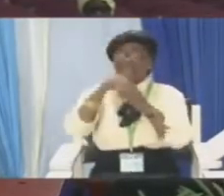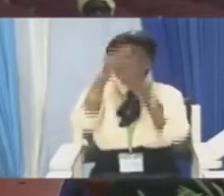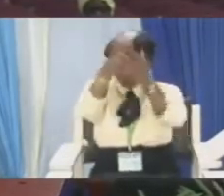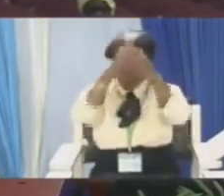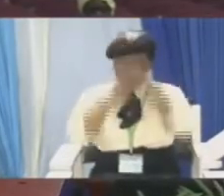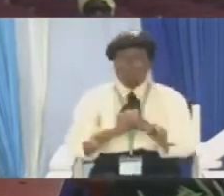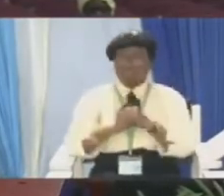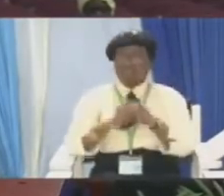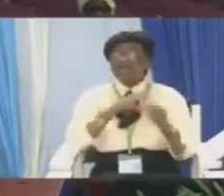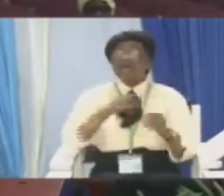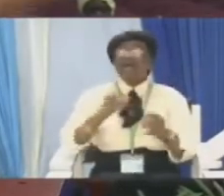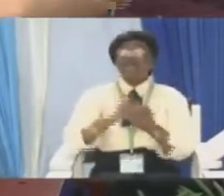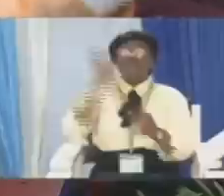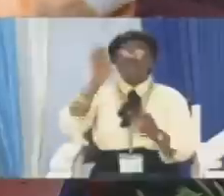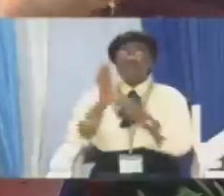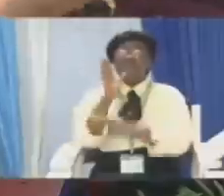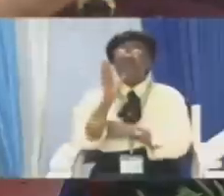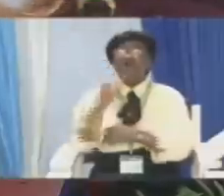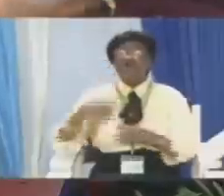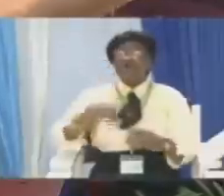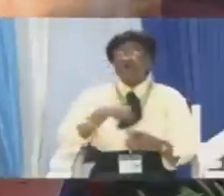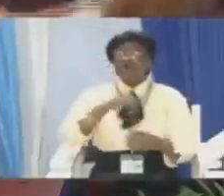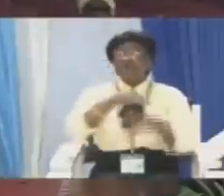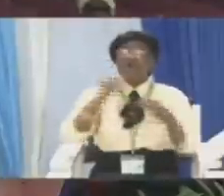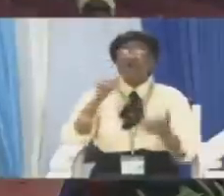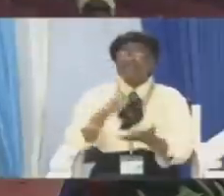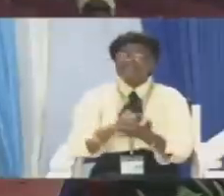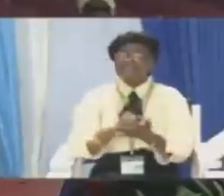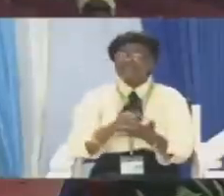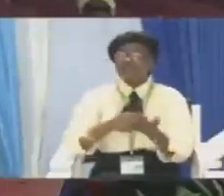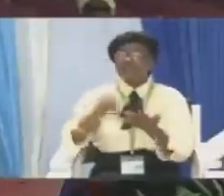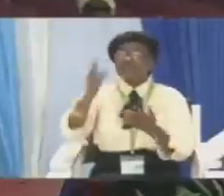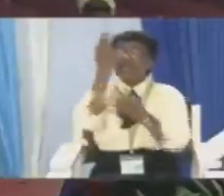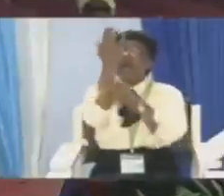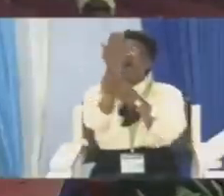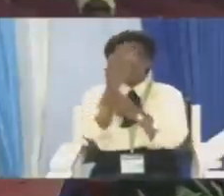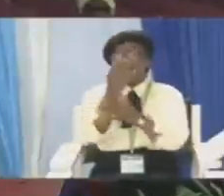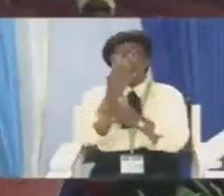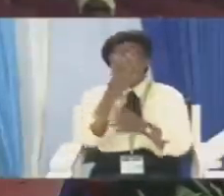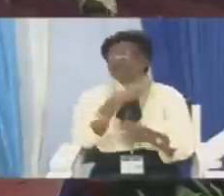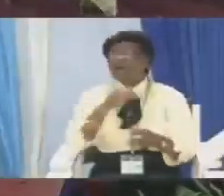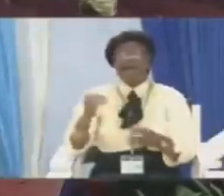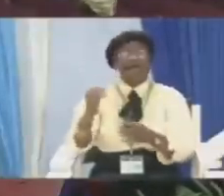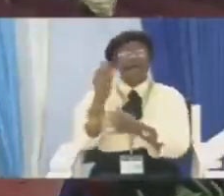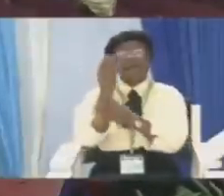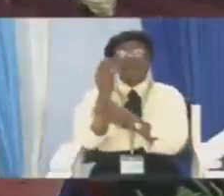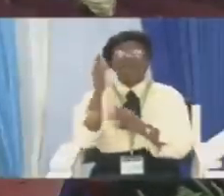We call it holy hand, and God is seen as a filthy hand.